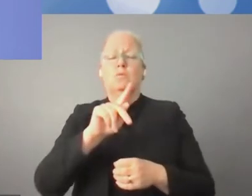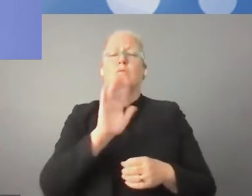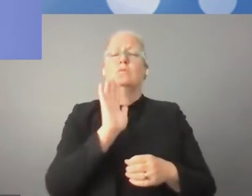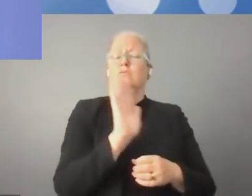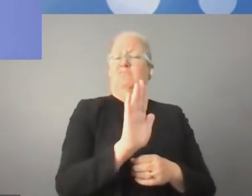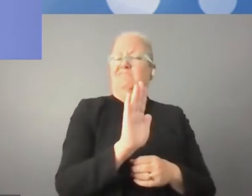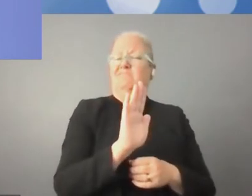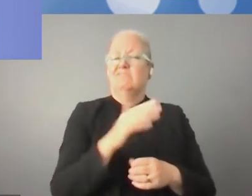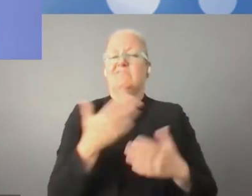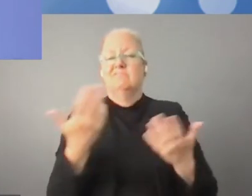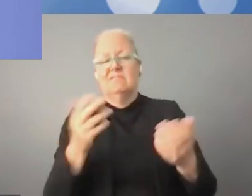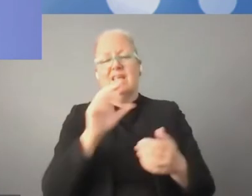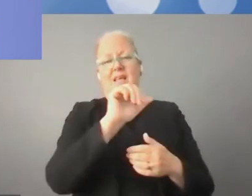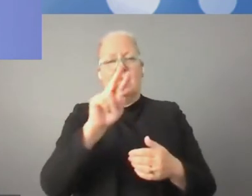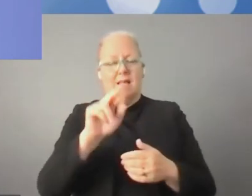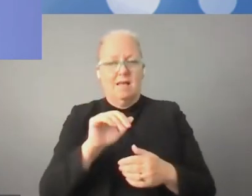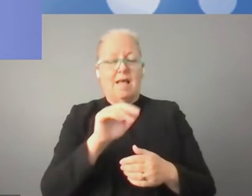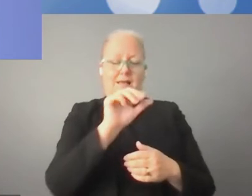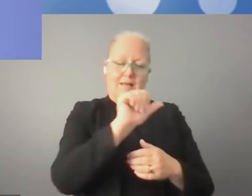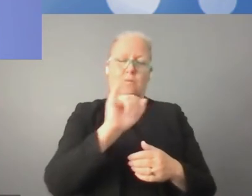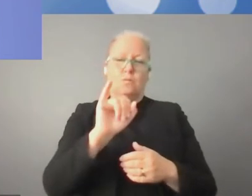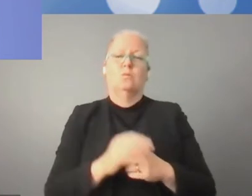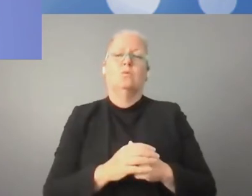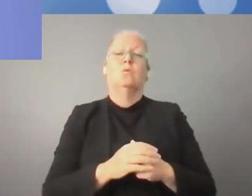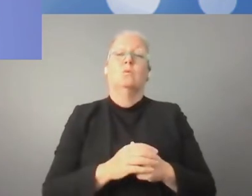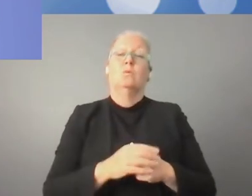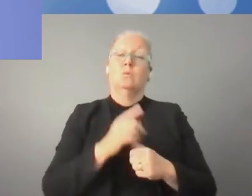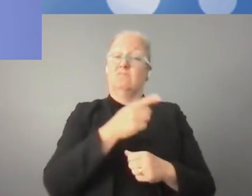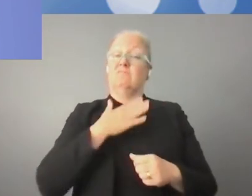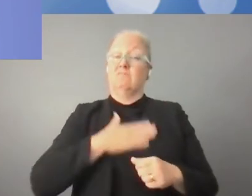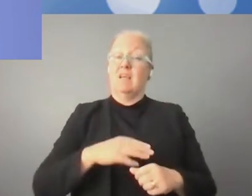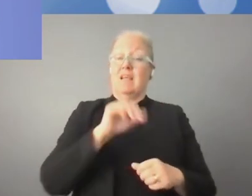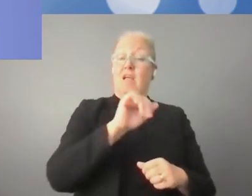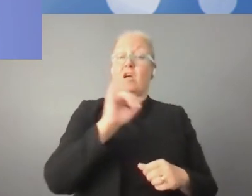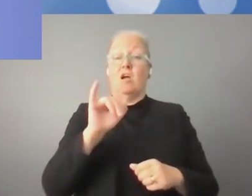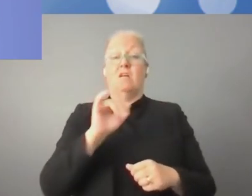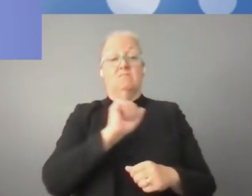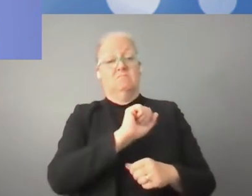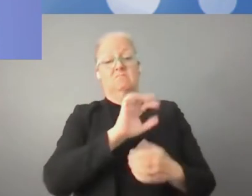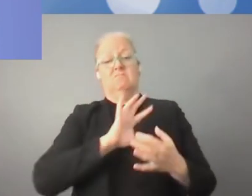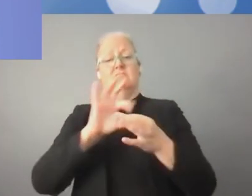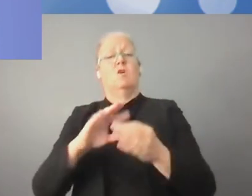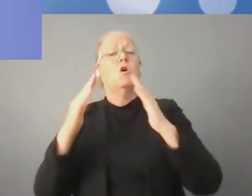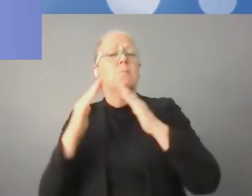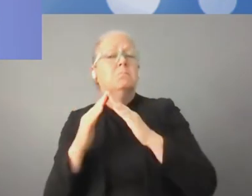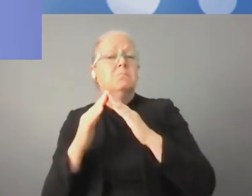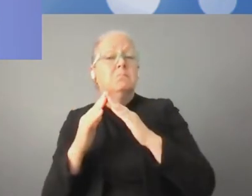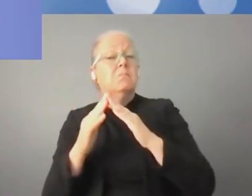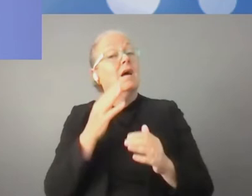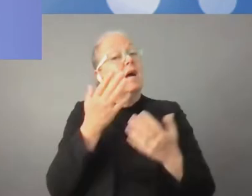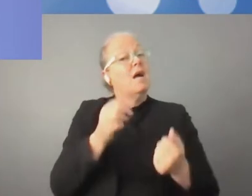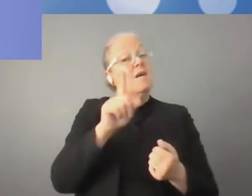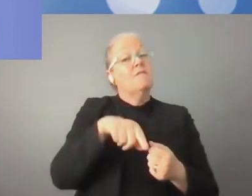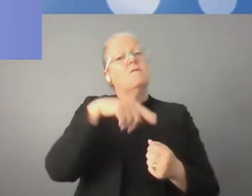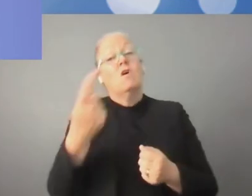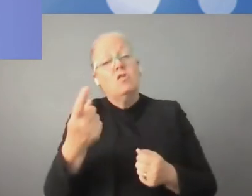innovate and for them to dare to implement ai in their homes there are also a number of other regulatory acts coming